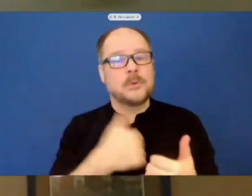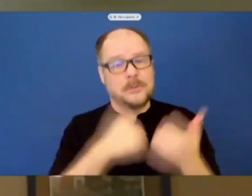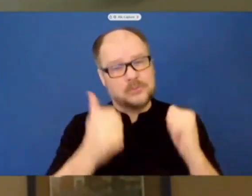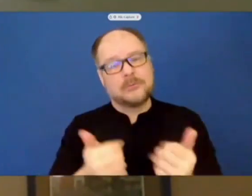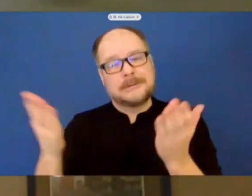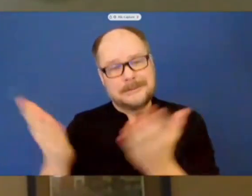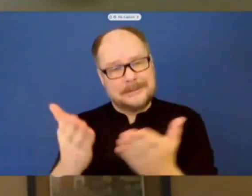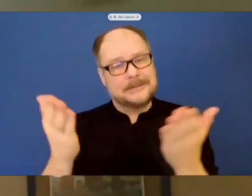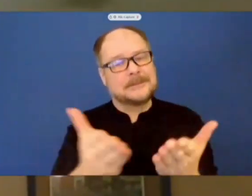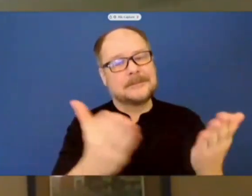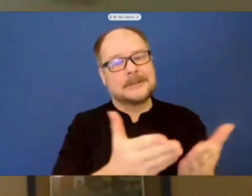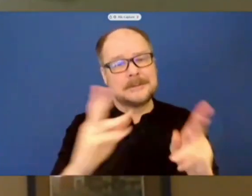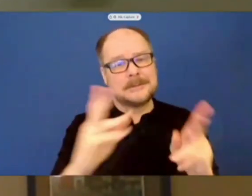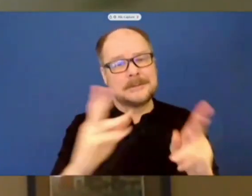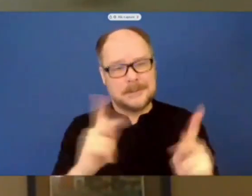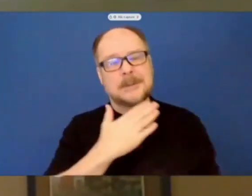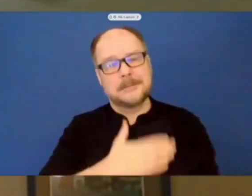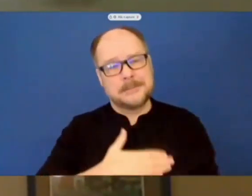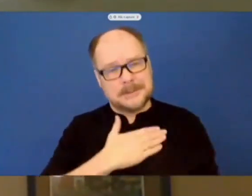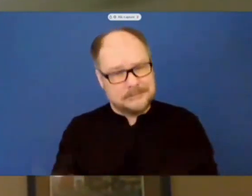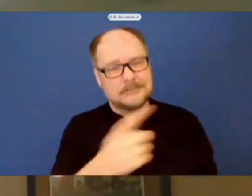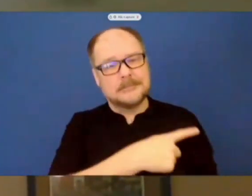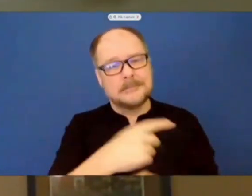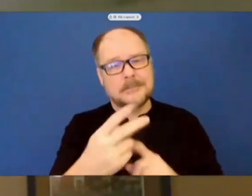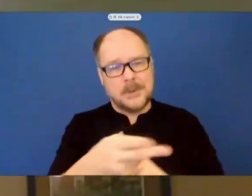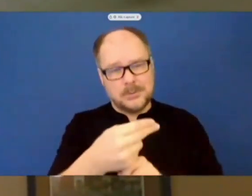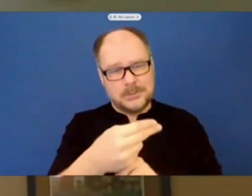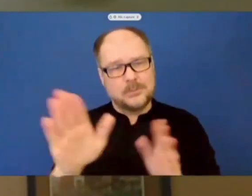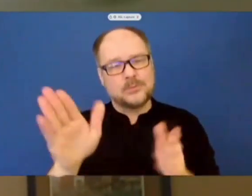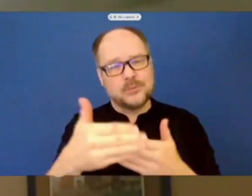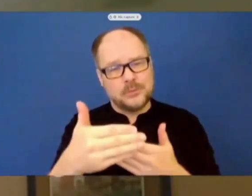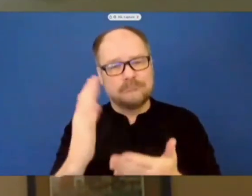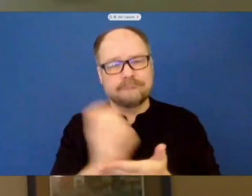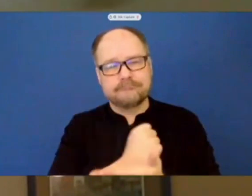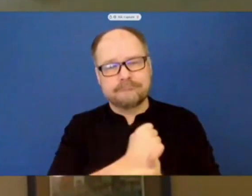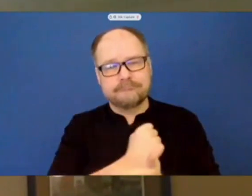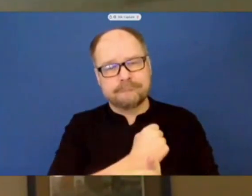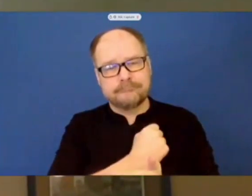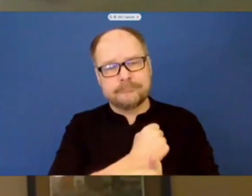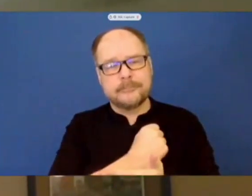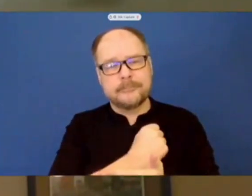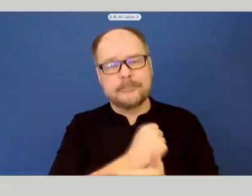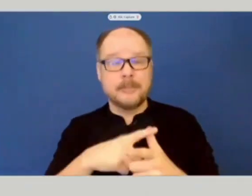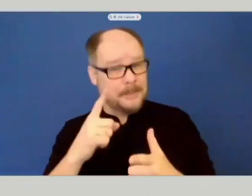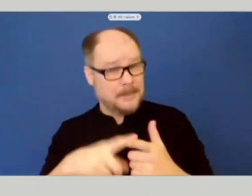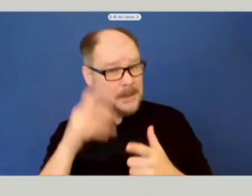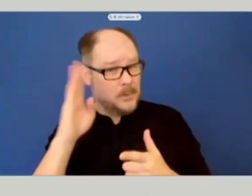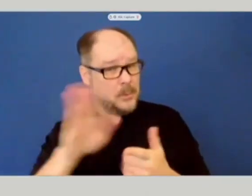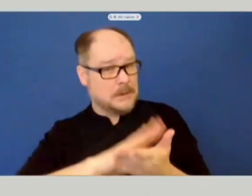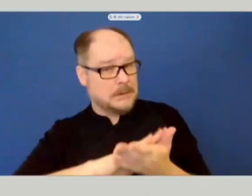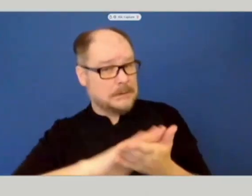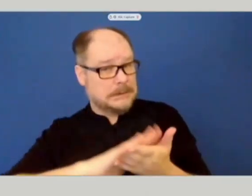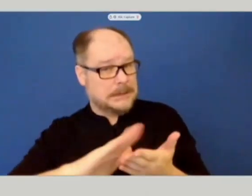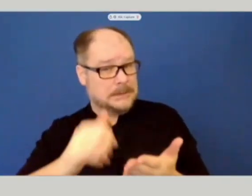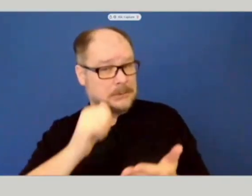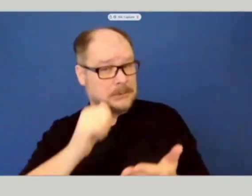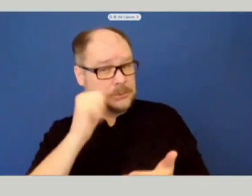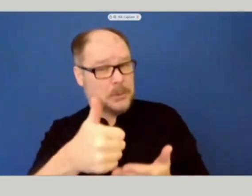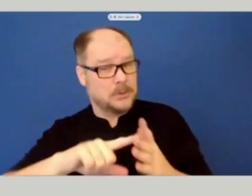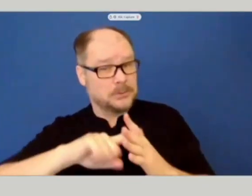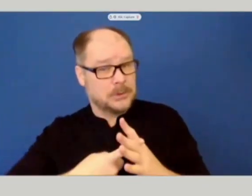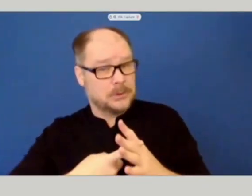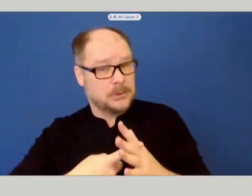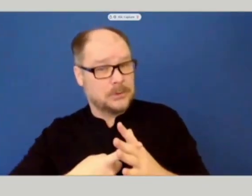in and take advantage of one of our hotel rooms. So does cleanup start right away tomorrow night?